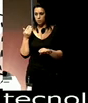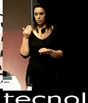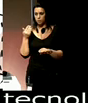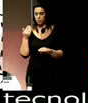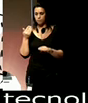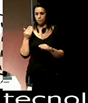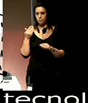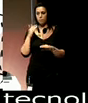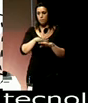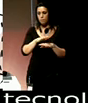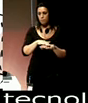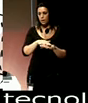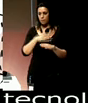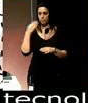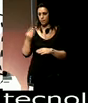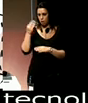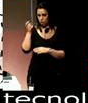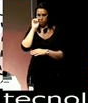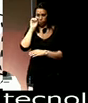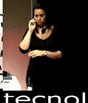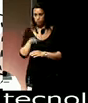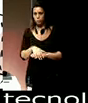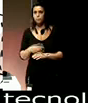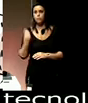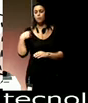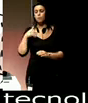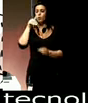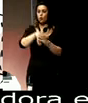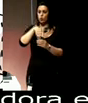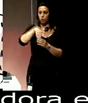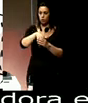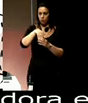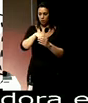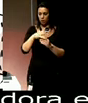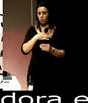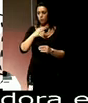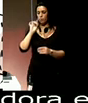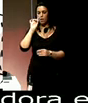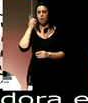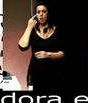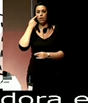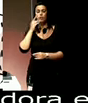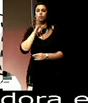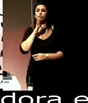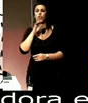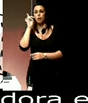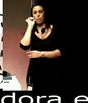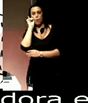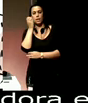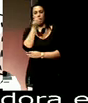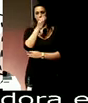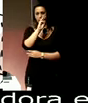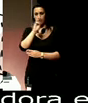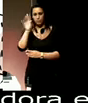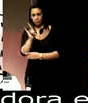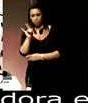to the visit. The visit and the content that can be found in the mobile